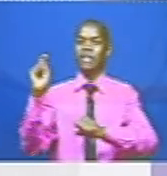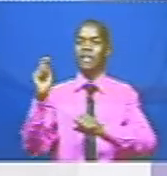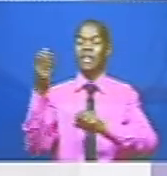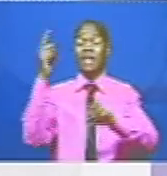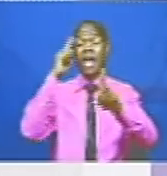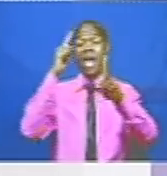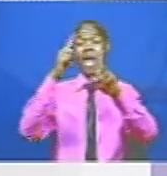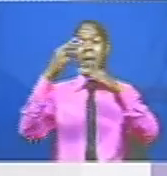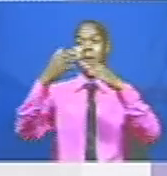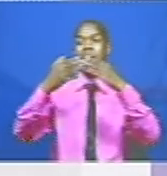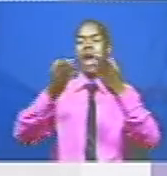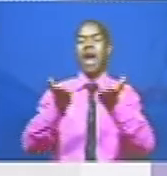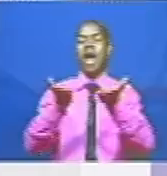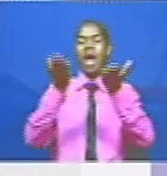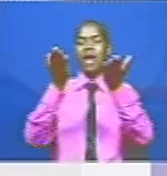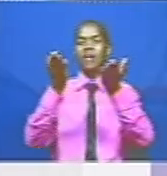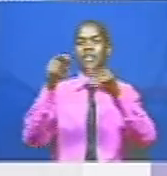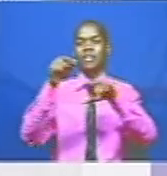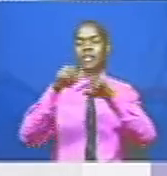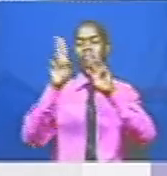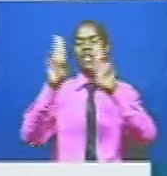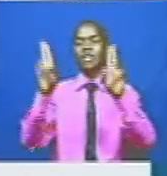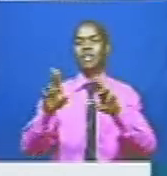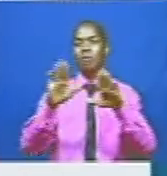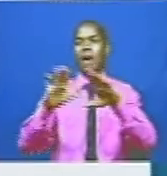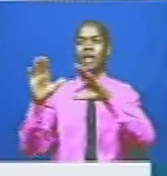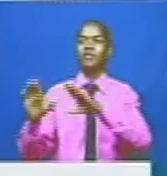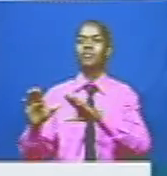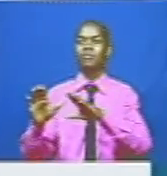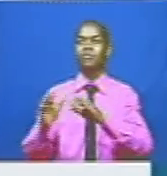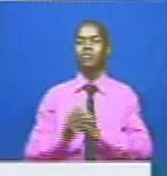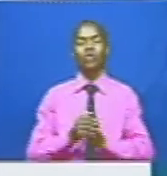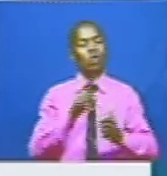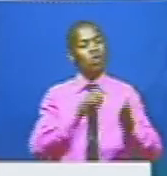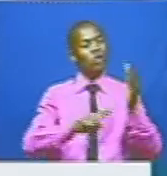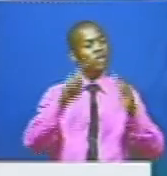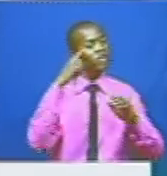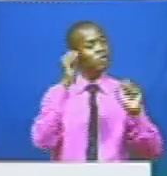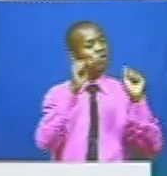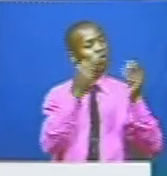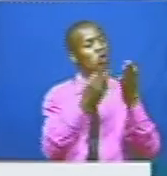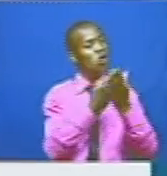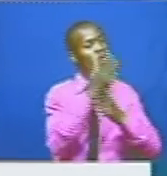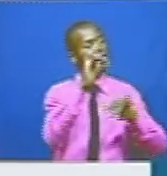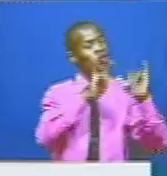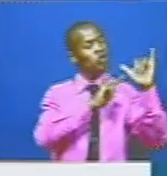to international market. Okay. Yeah. What do you think will drive growth of the tourism sector this year?